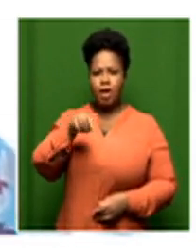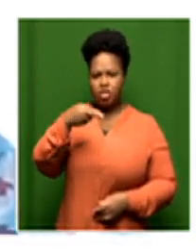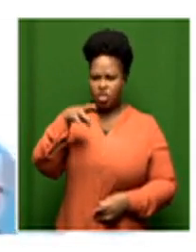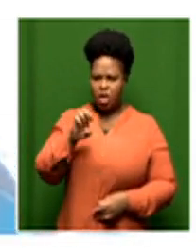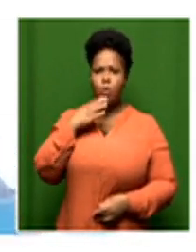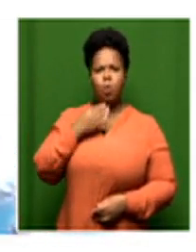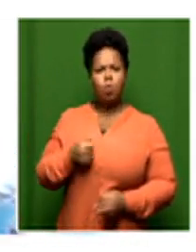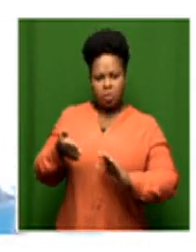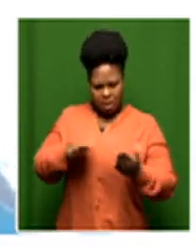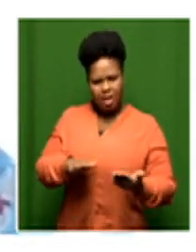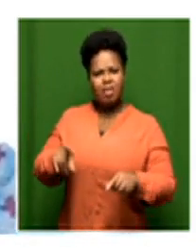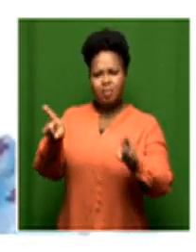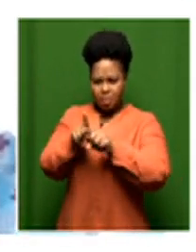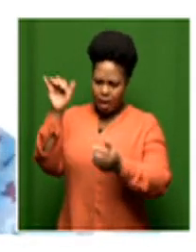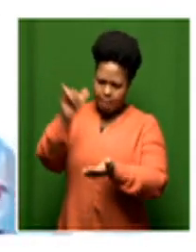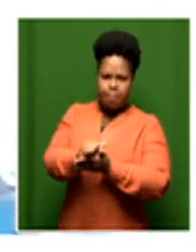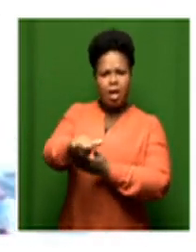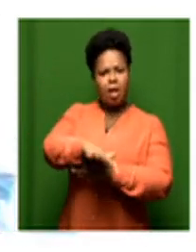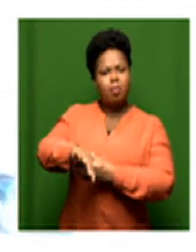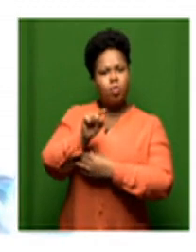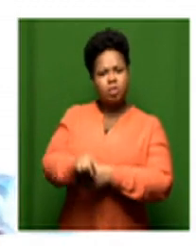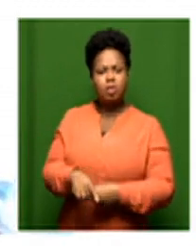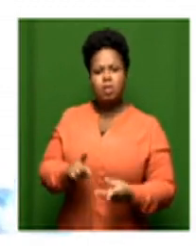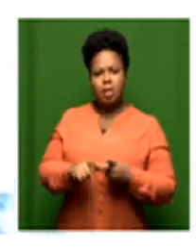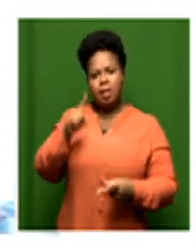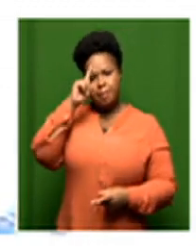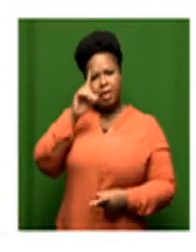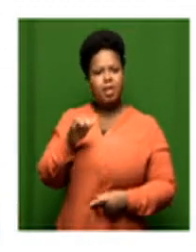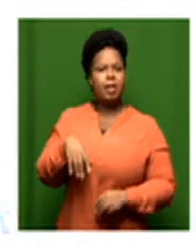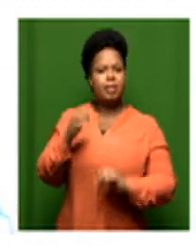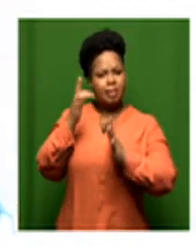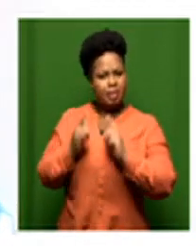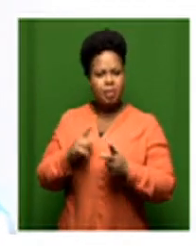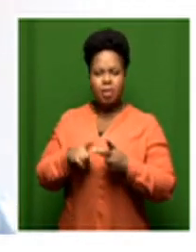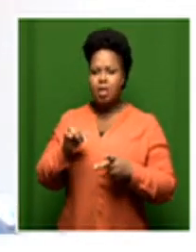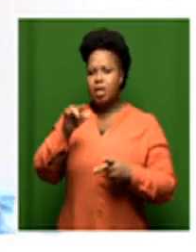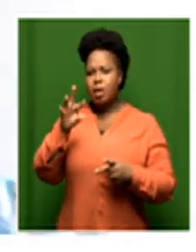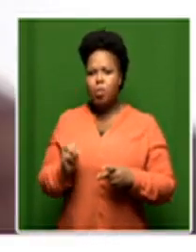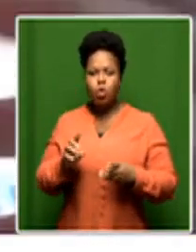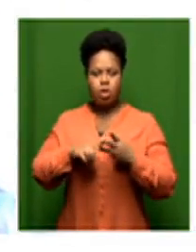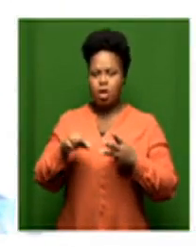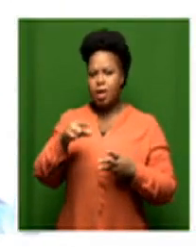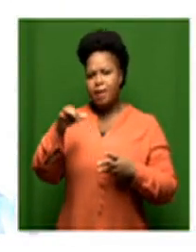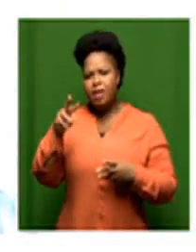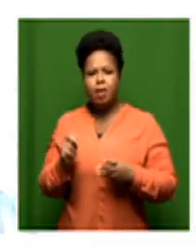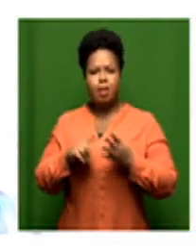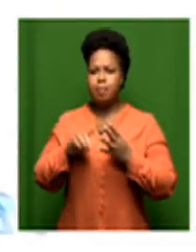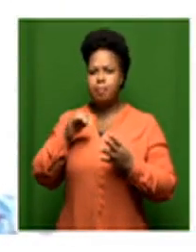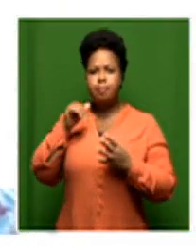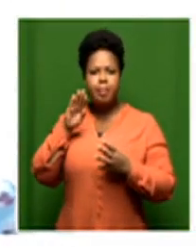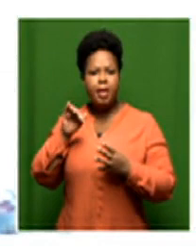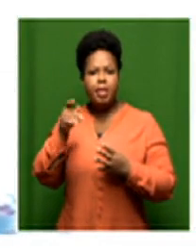died from the same airport. Many people have proposed Mandela City, Raymond Tshaba, Golden Lake. Those are open names